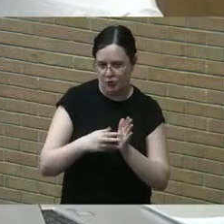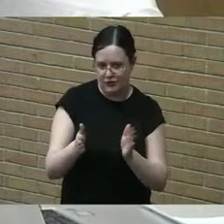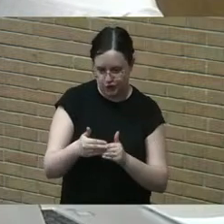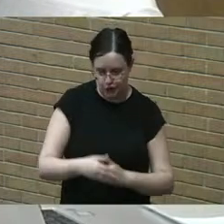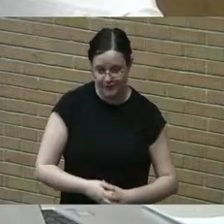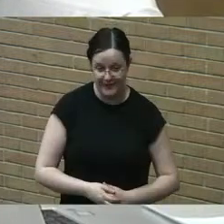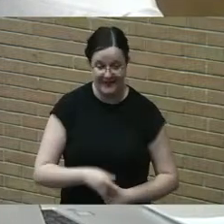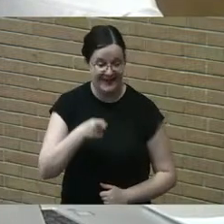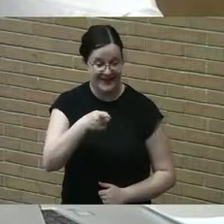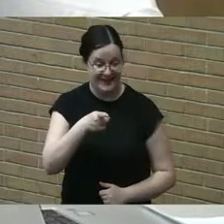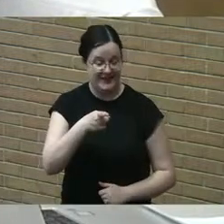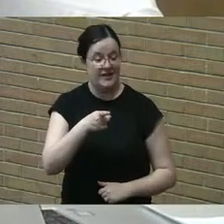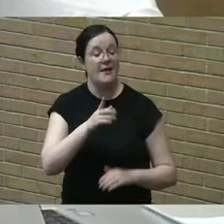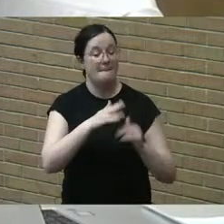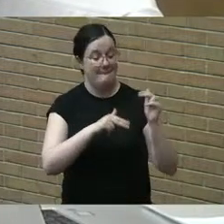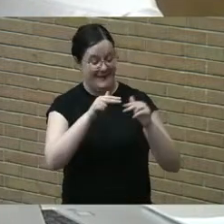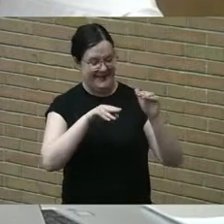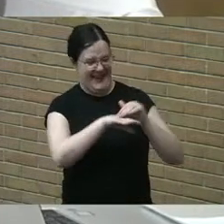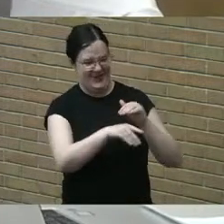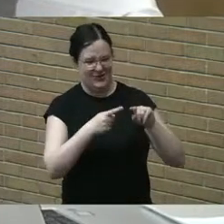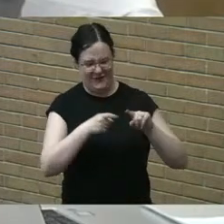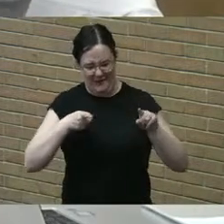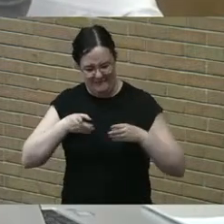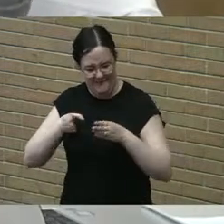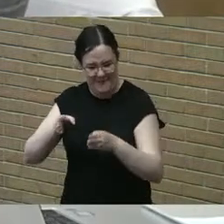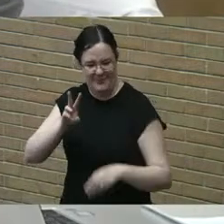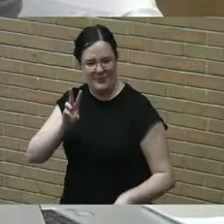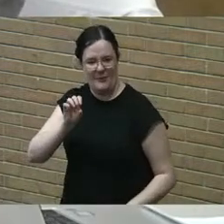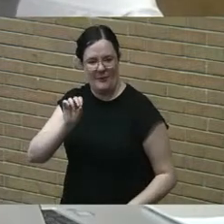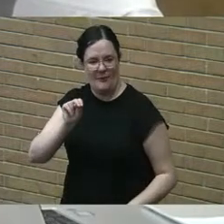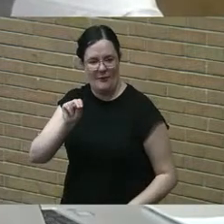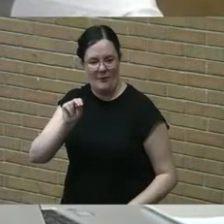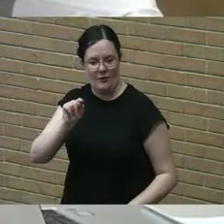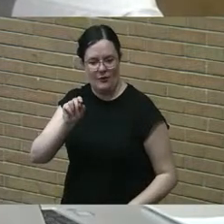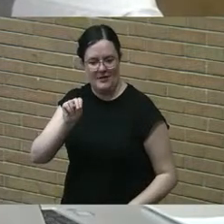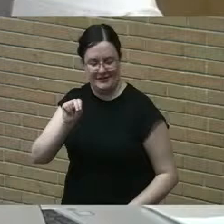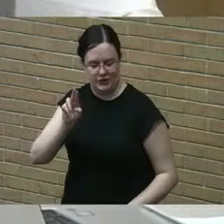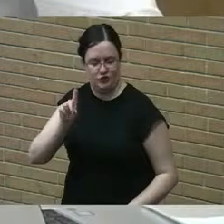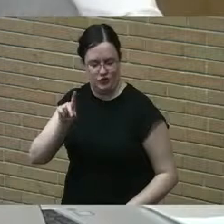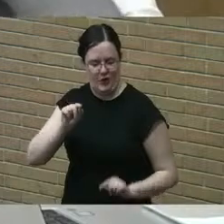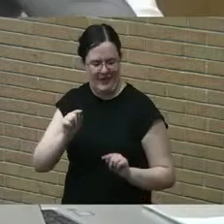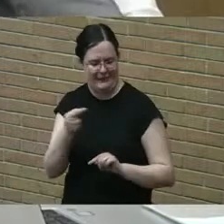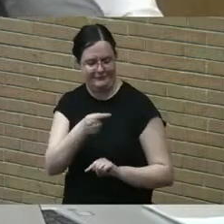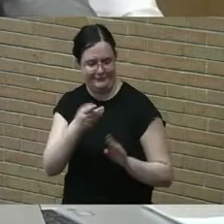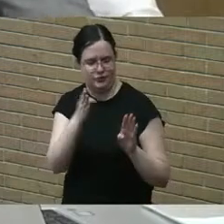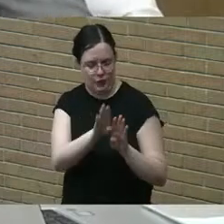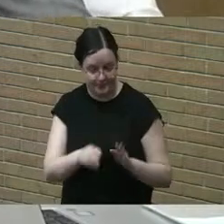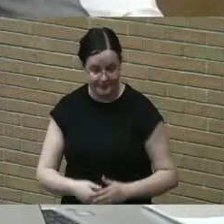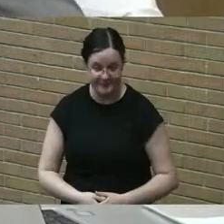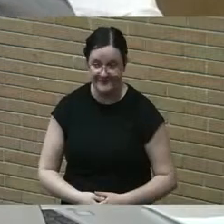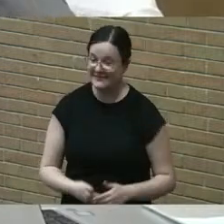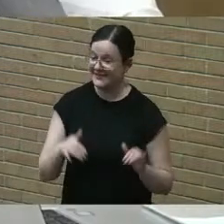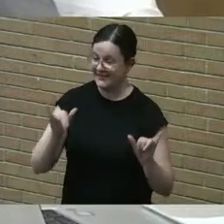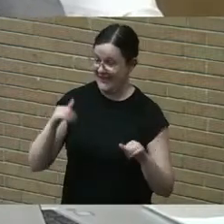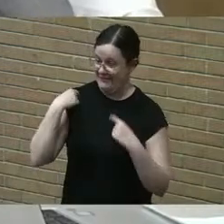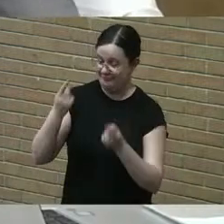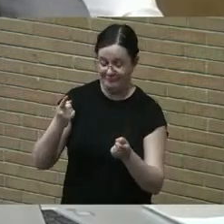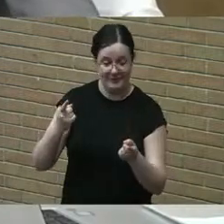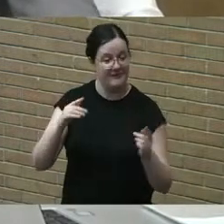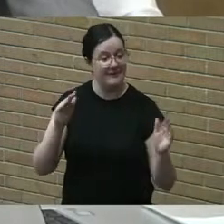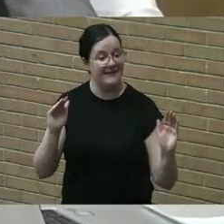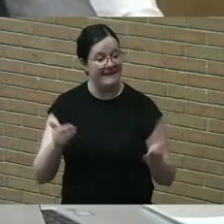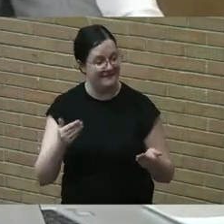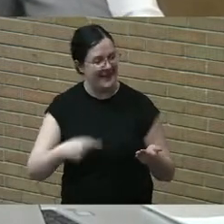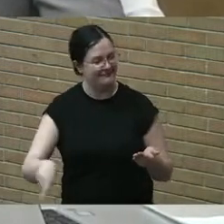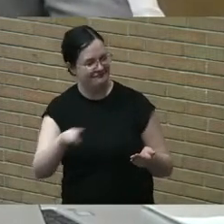Recreation Department through the Winton Road entrance, and as always, members of the public are invited and encouraged to attend. That's all I